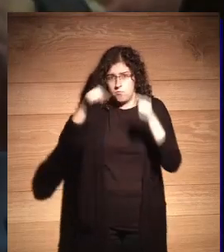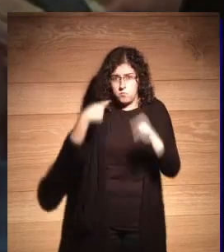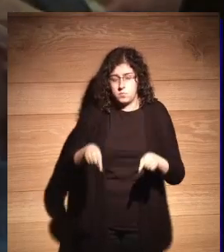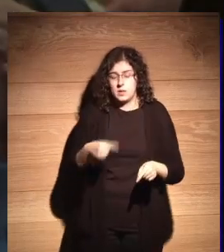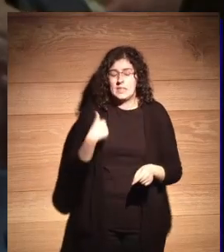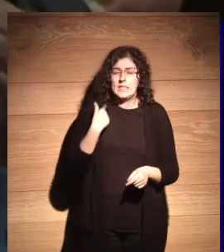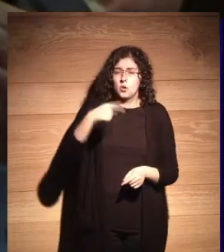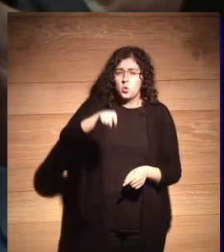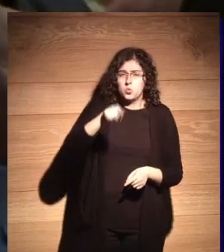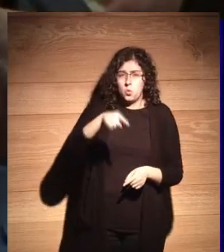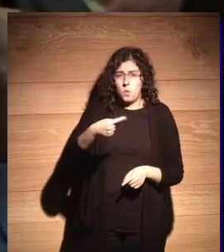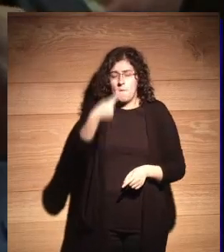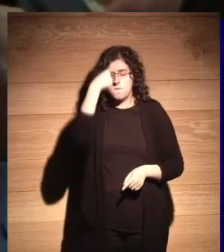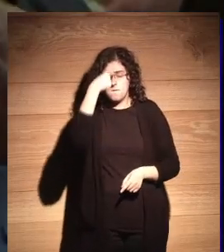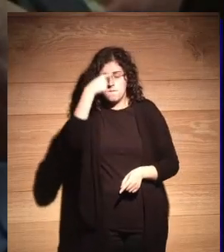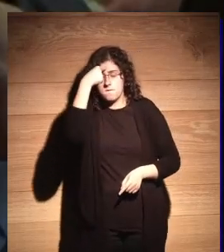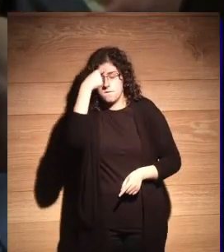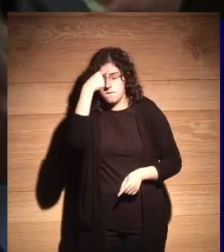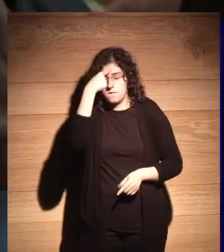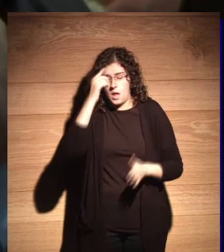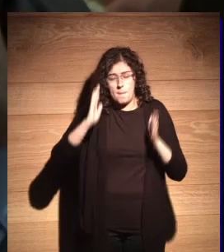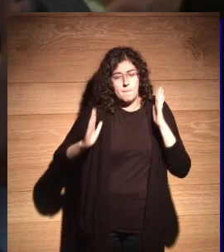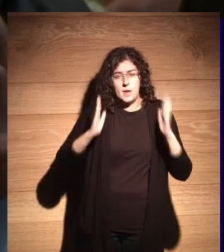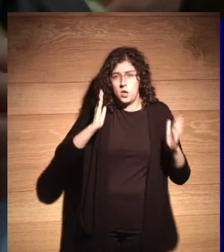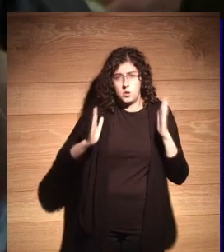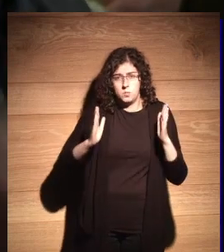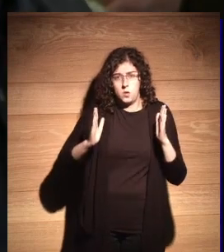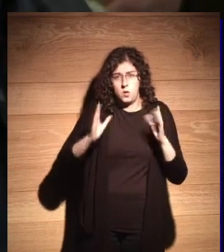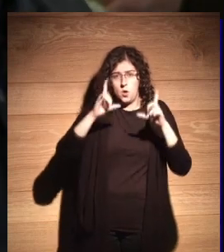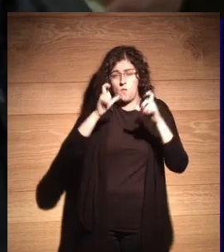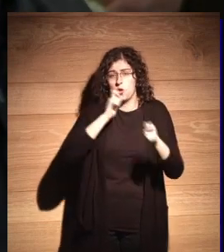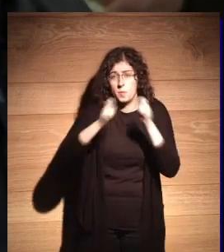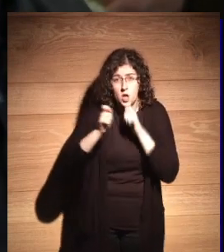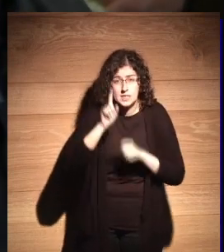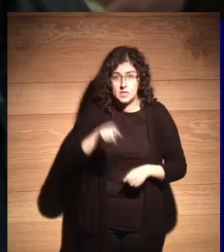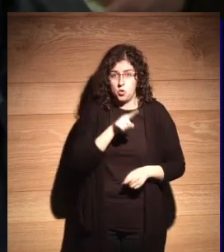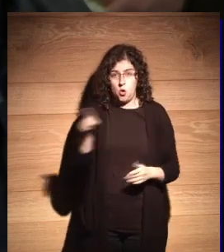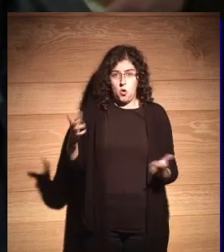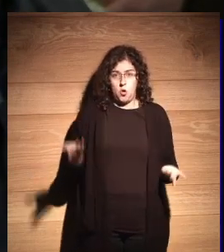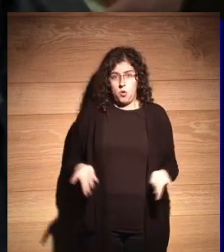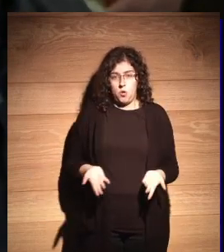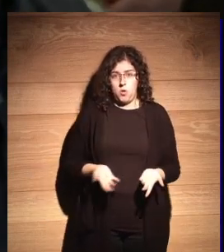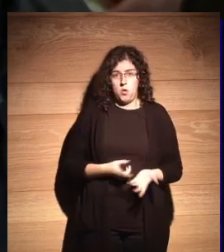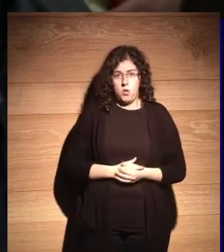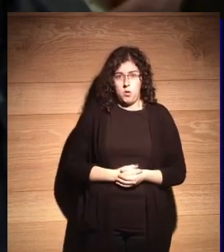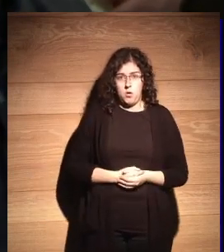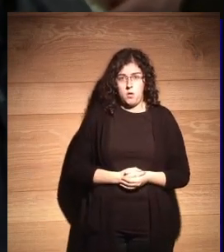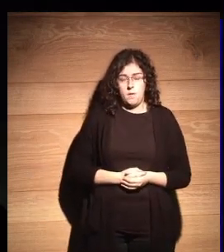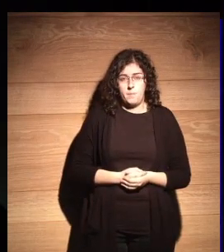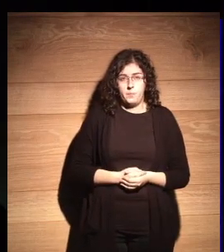modify photographs and use Photoshop and so on. Do you feel nostalgia of that period as a photojournalist?